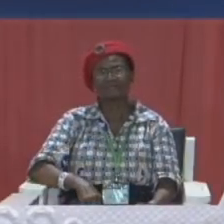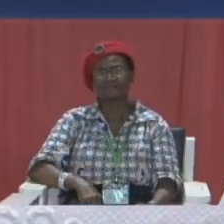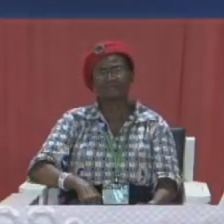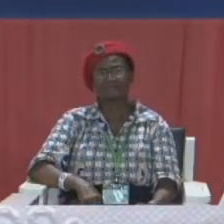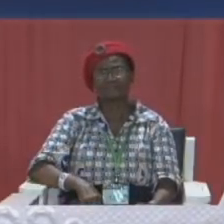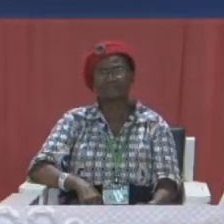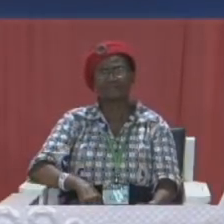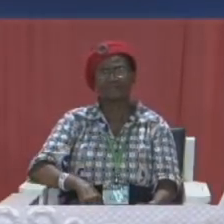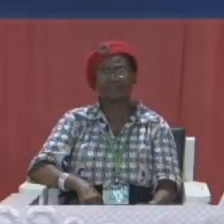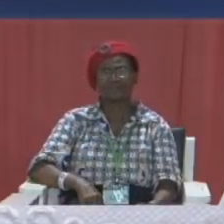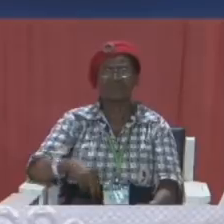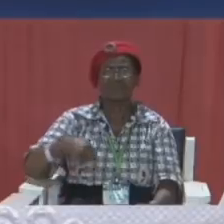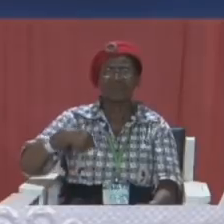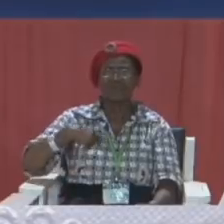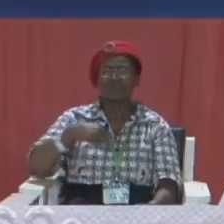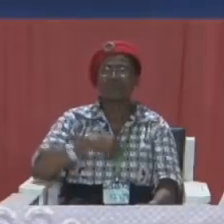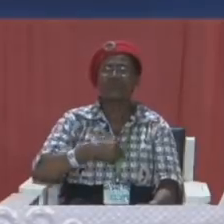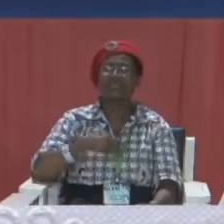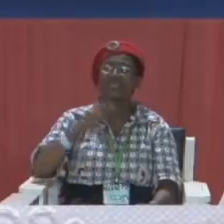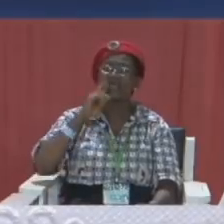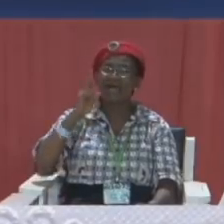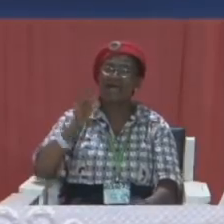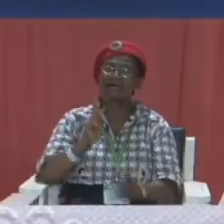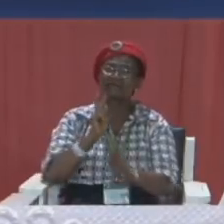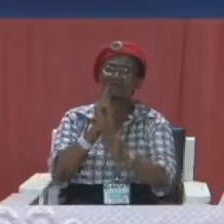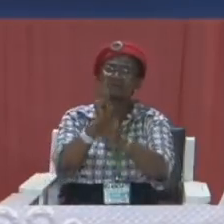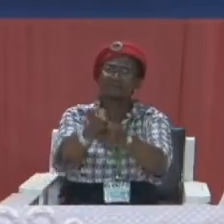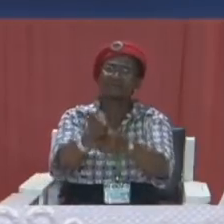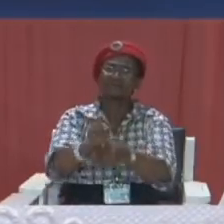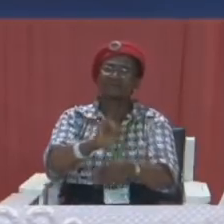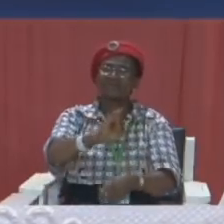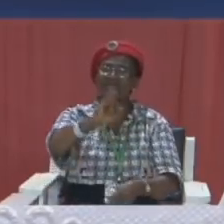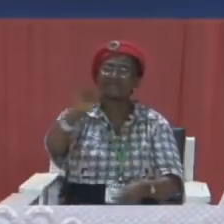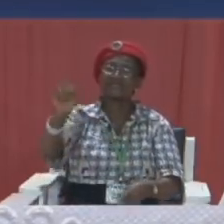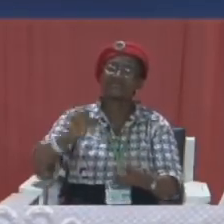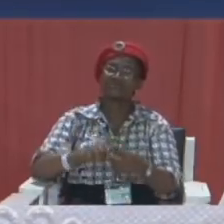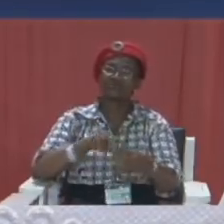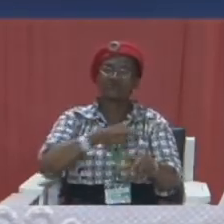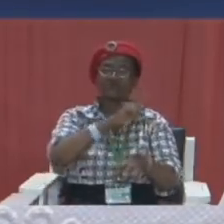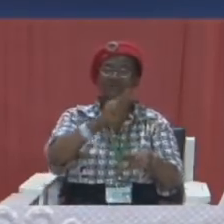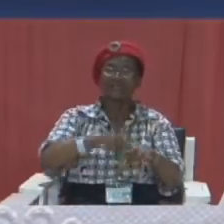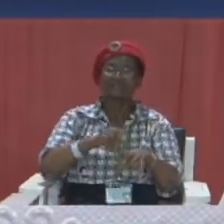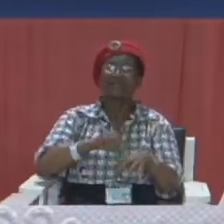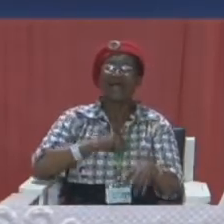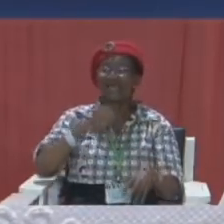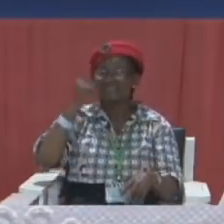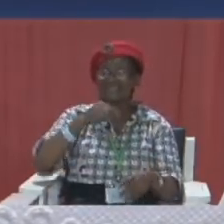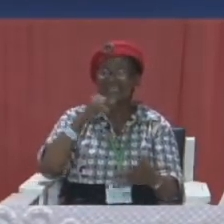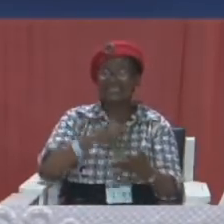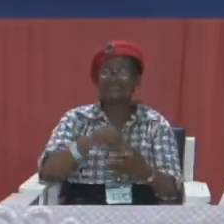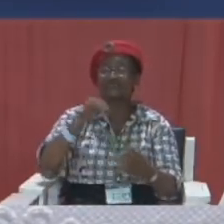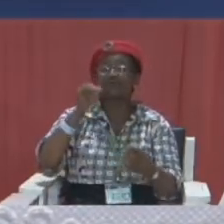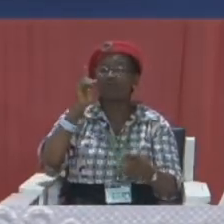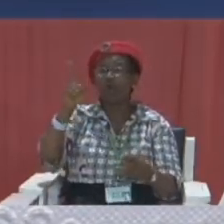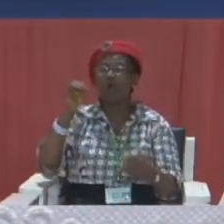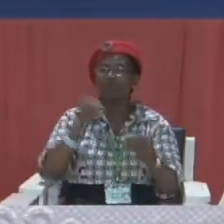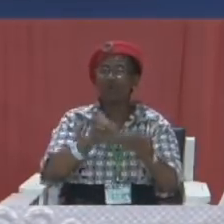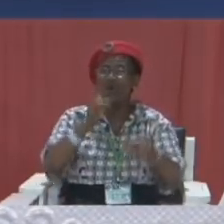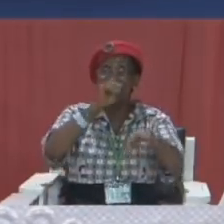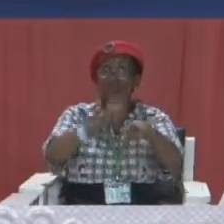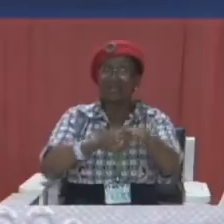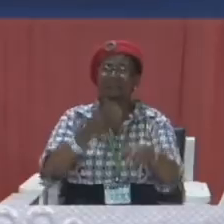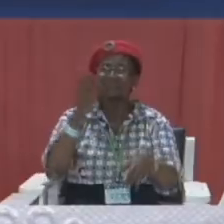We are lending to nations. Awon orilede ni, I say it one more time. There is